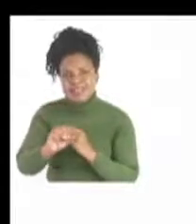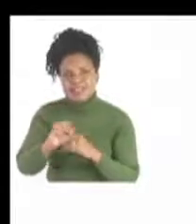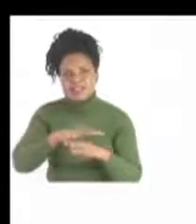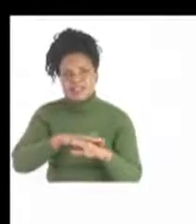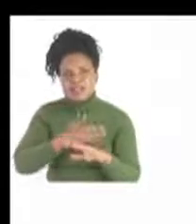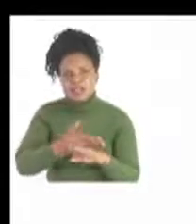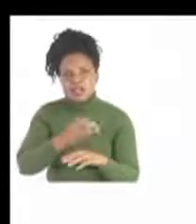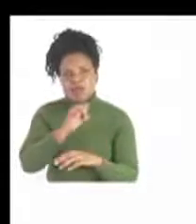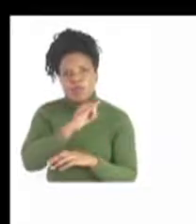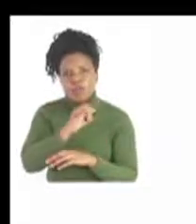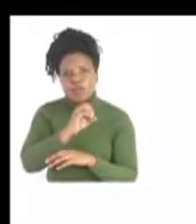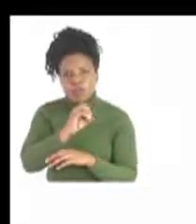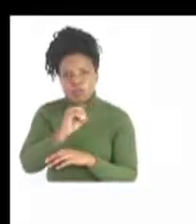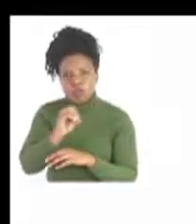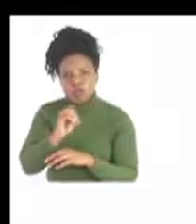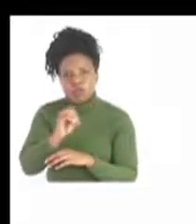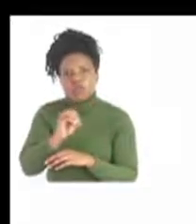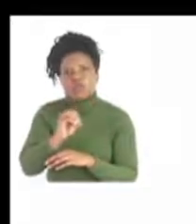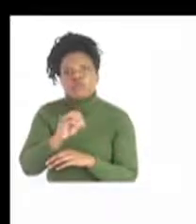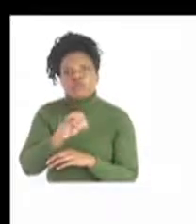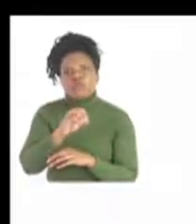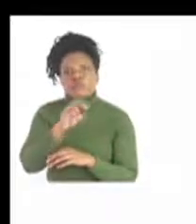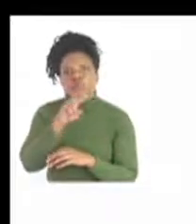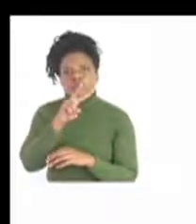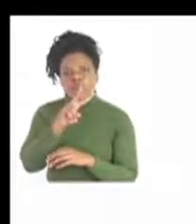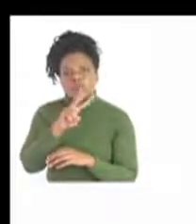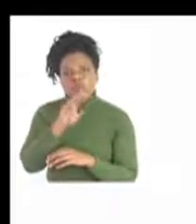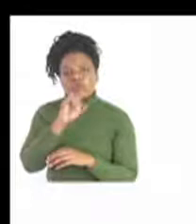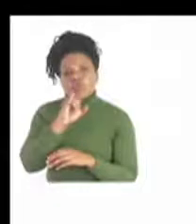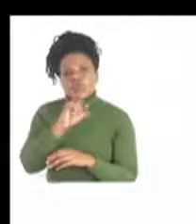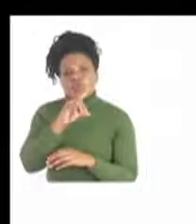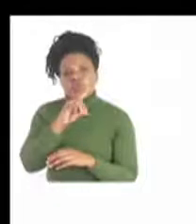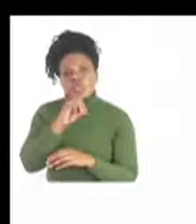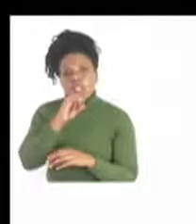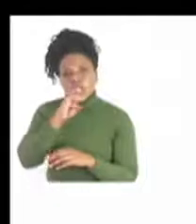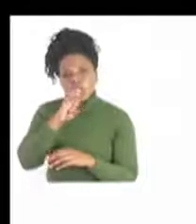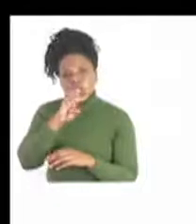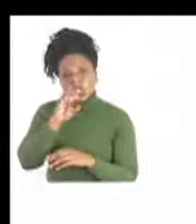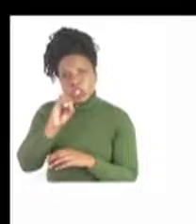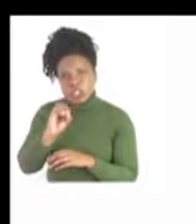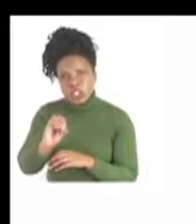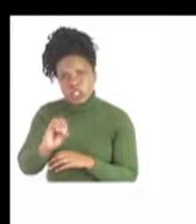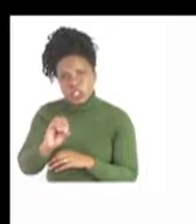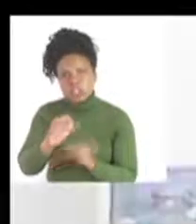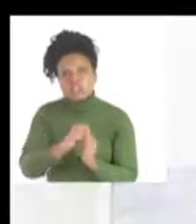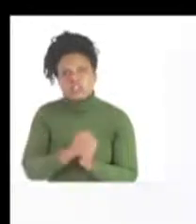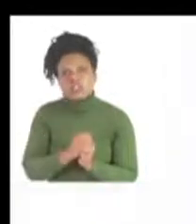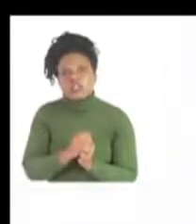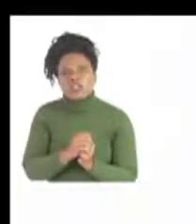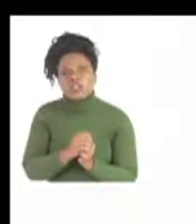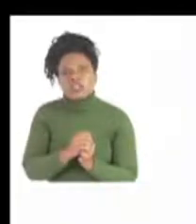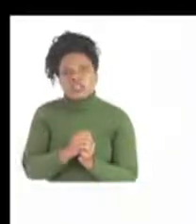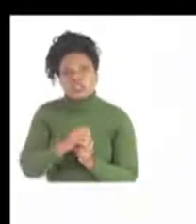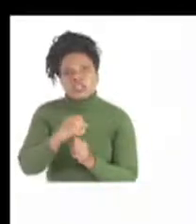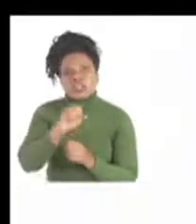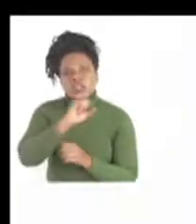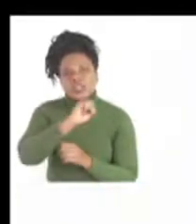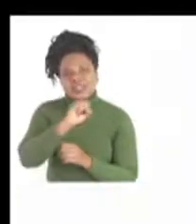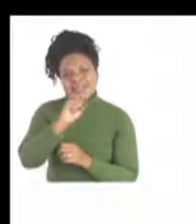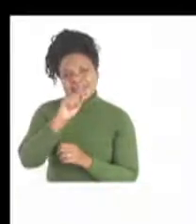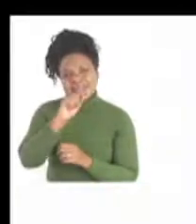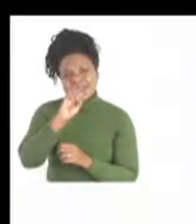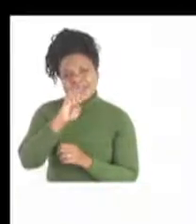Stereo, stereos. Kangaroo, kangaroos. Studio, studios.